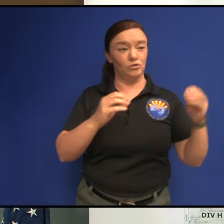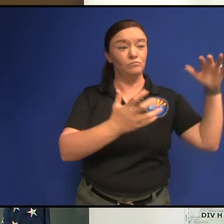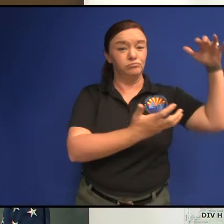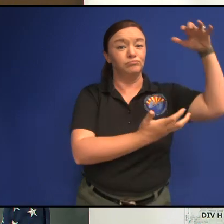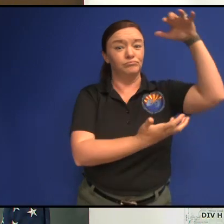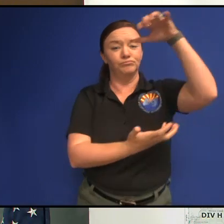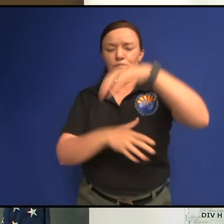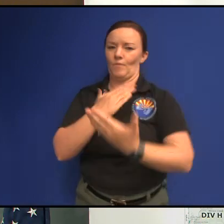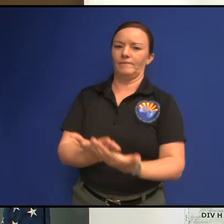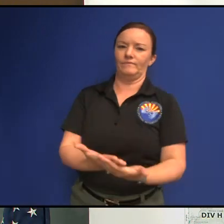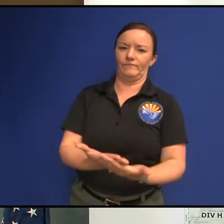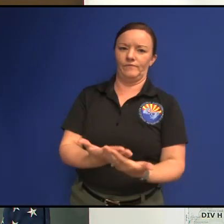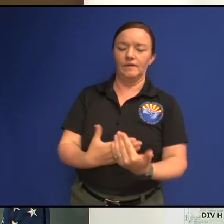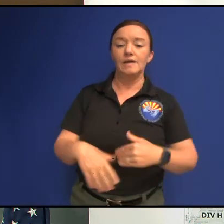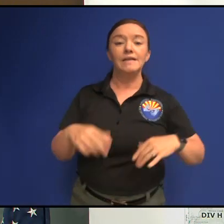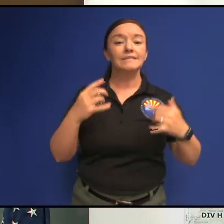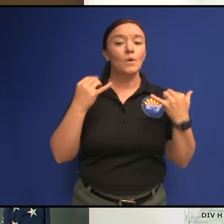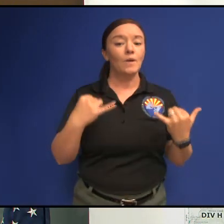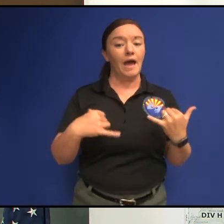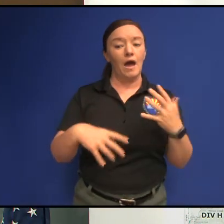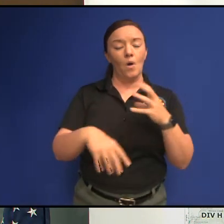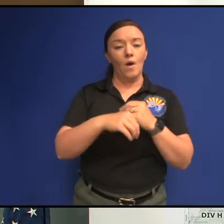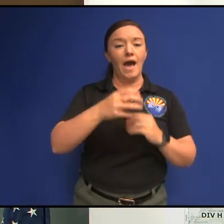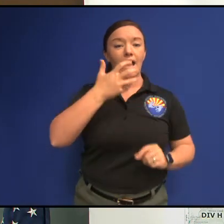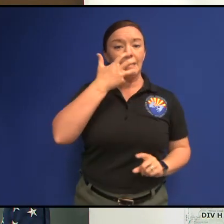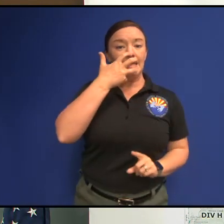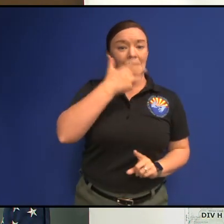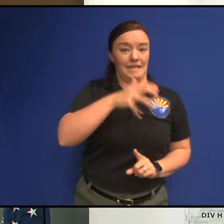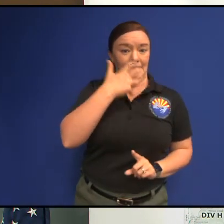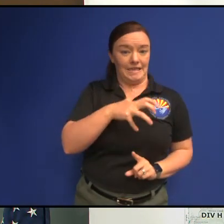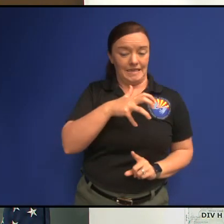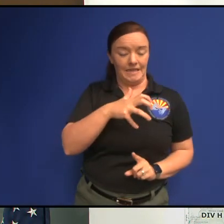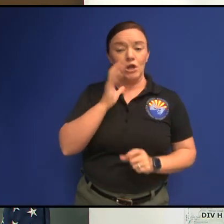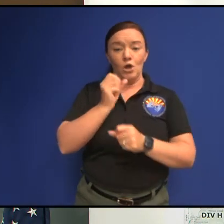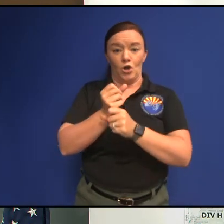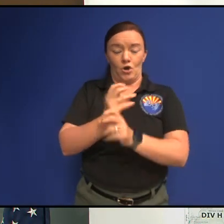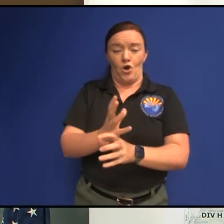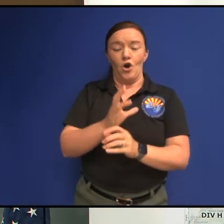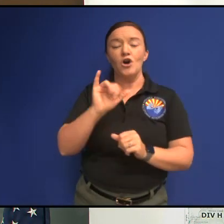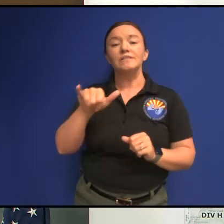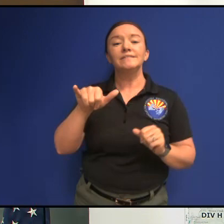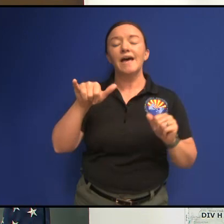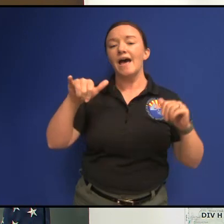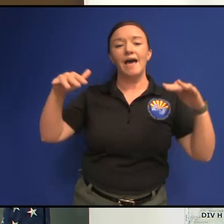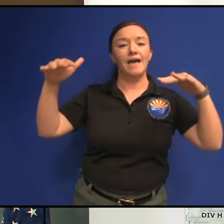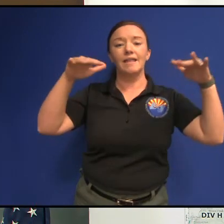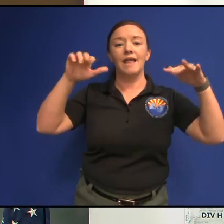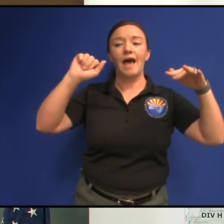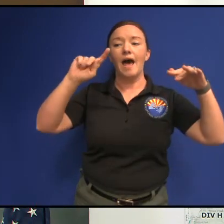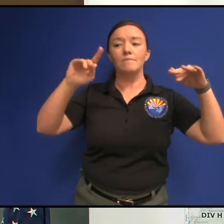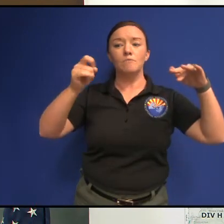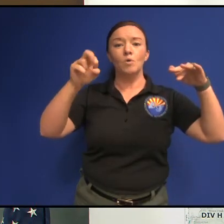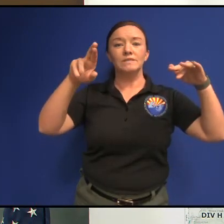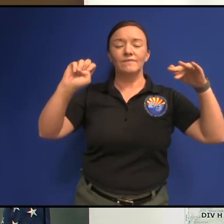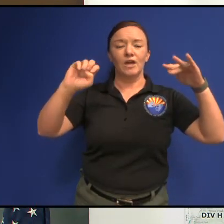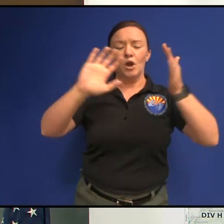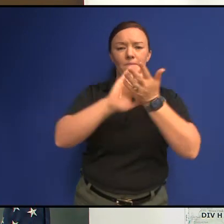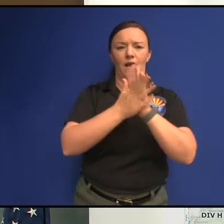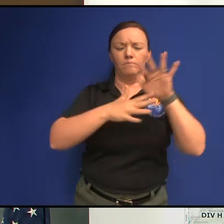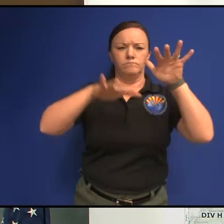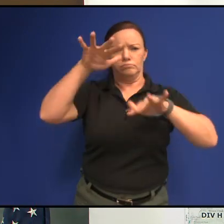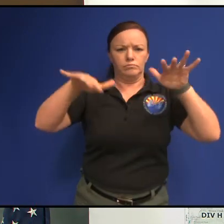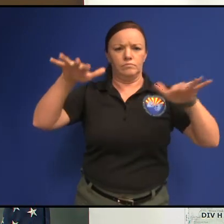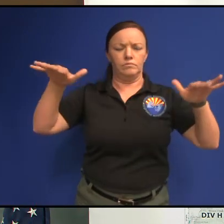all we need is some heating to destabilize that atmosphere, and we'll start seeing showers and thunderstorms in the afternoon and evening